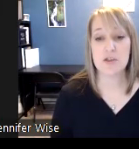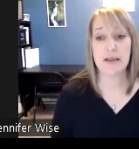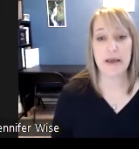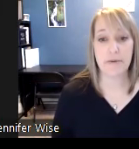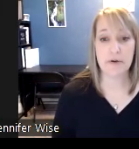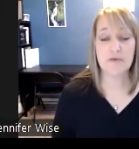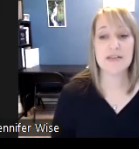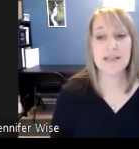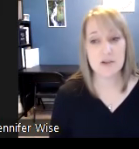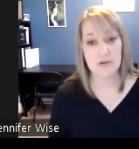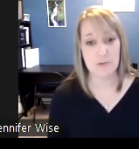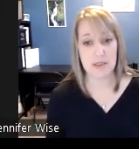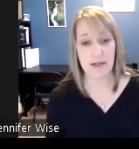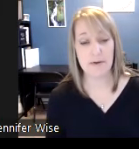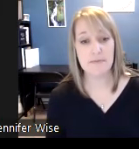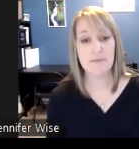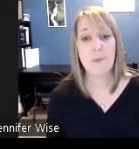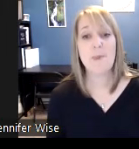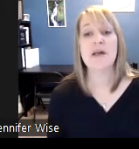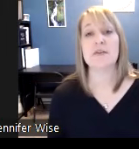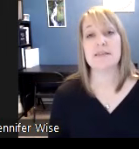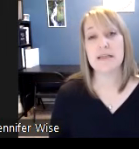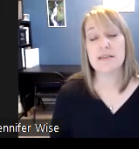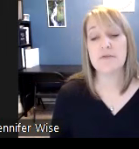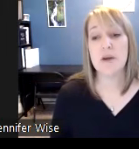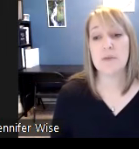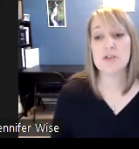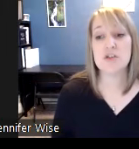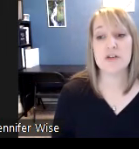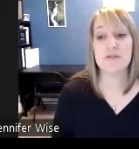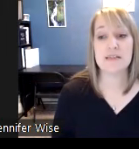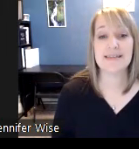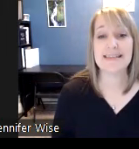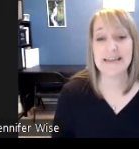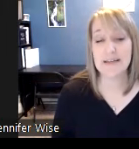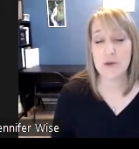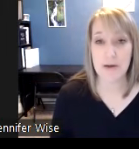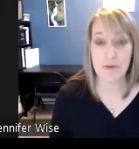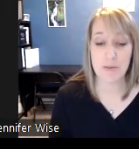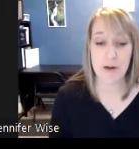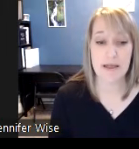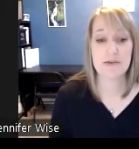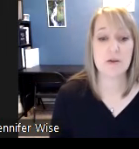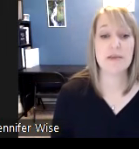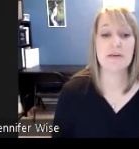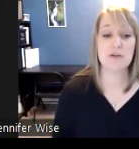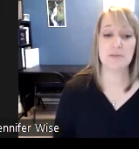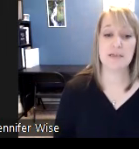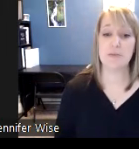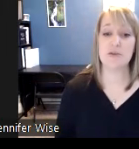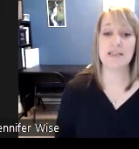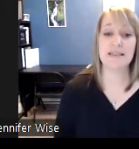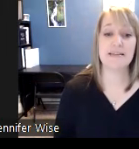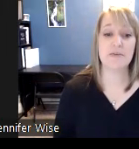two numbers together, then the second two numbers together. The second set of numbers shifts slightly away from your body. So let me give you